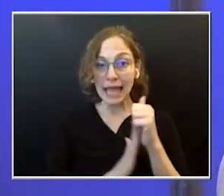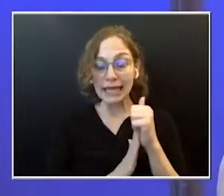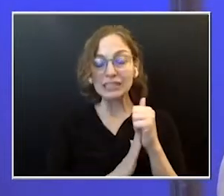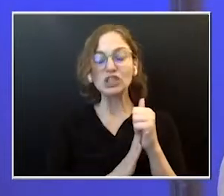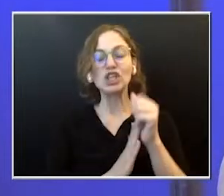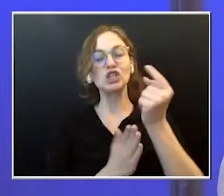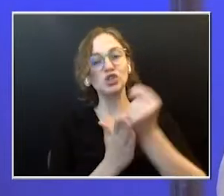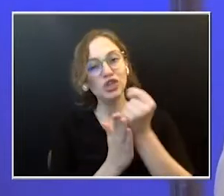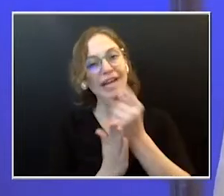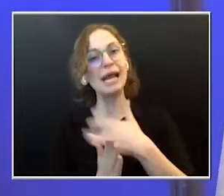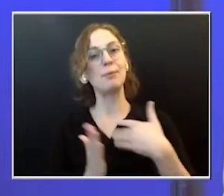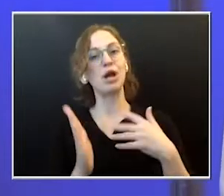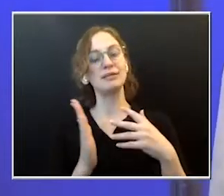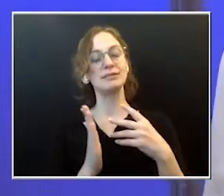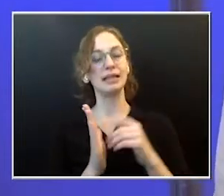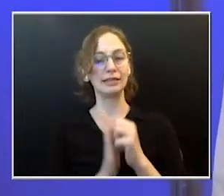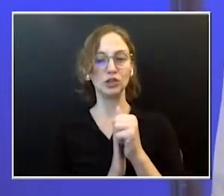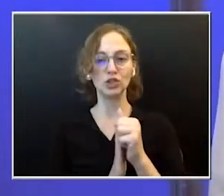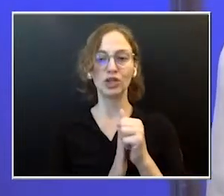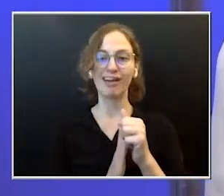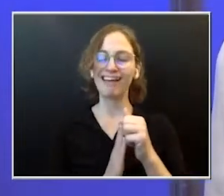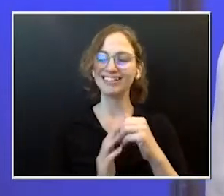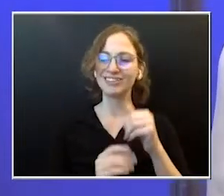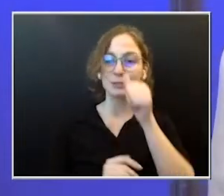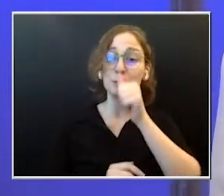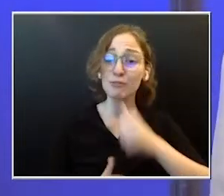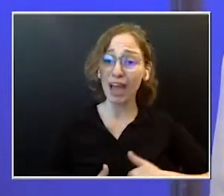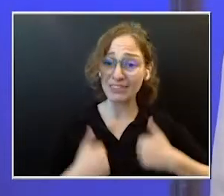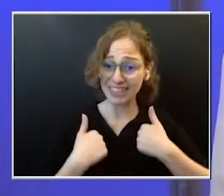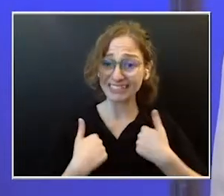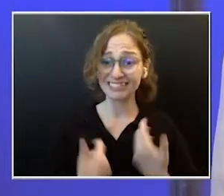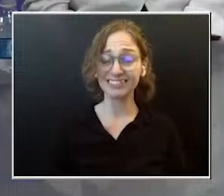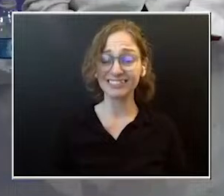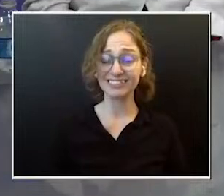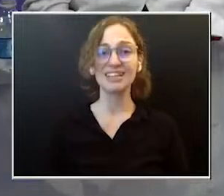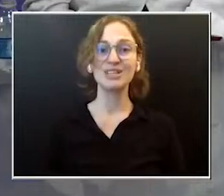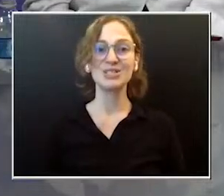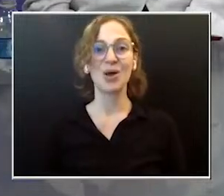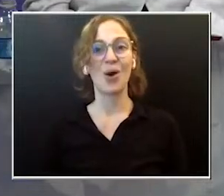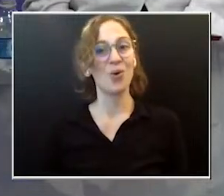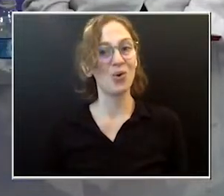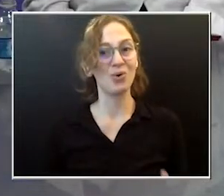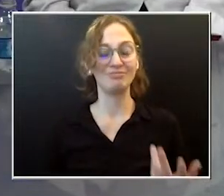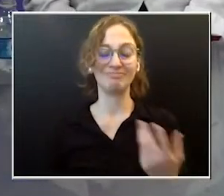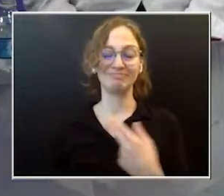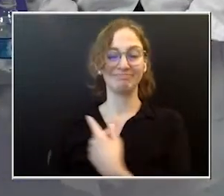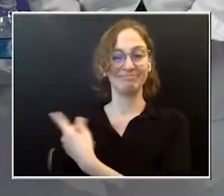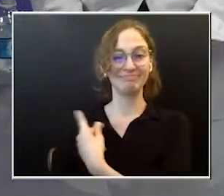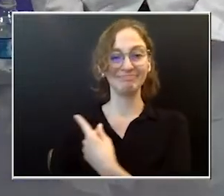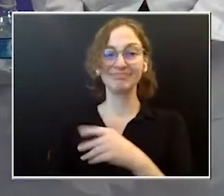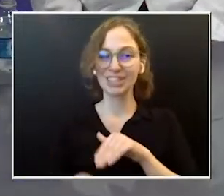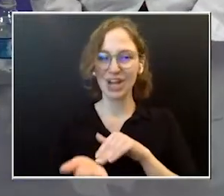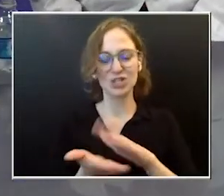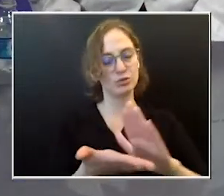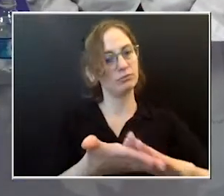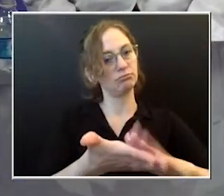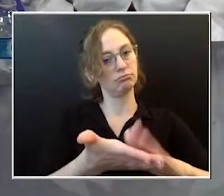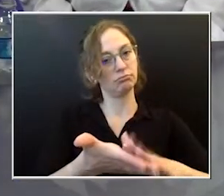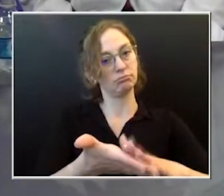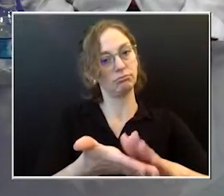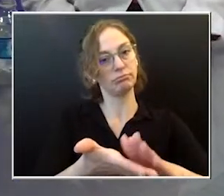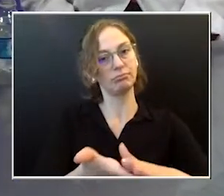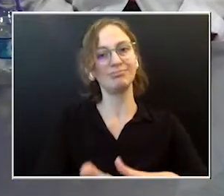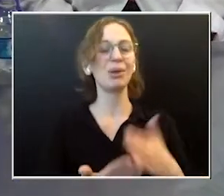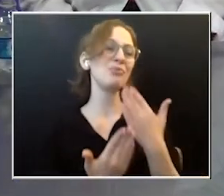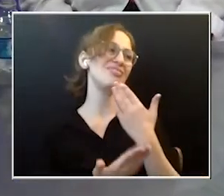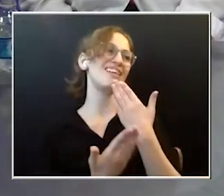cancer survivorship. And both Dr. Jewel and I really applaud you. Oh, well, thank you. Thank you. And if it wasn't for the two of